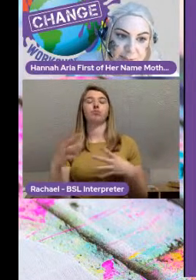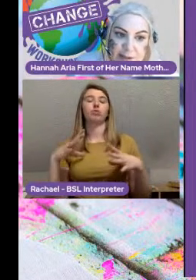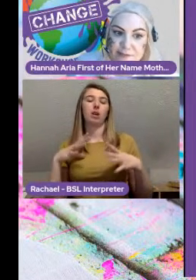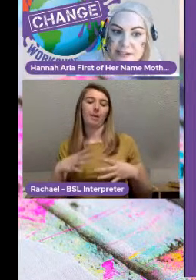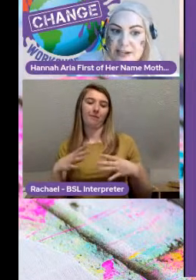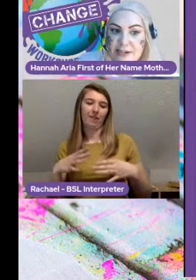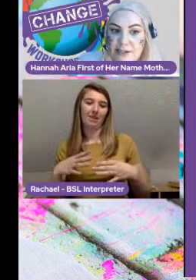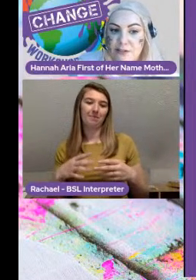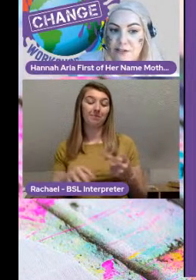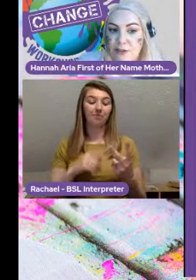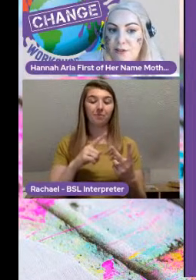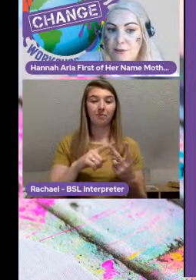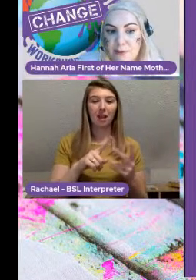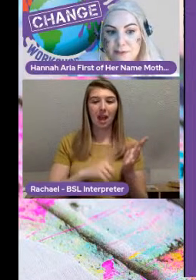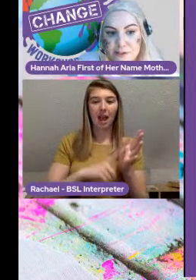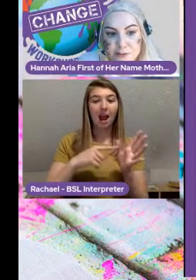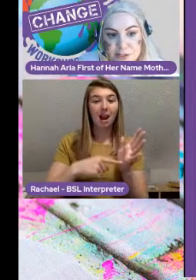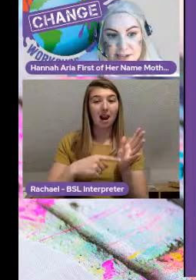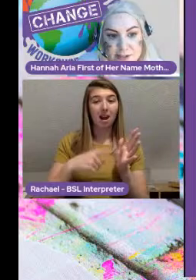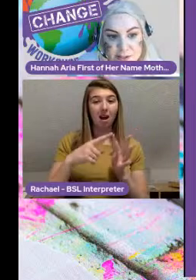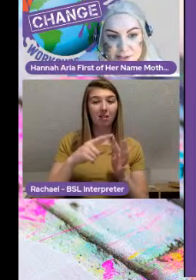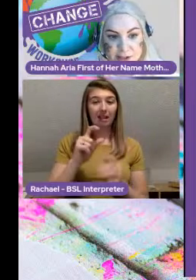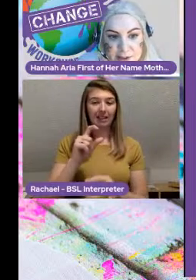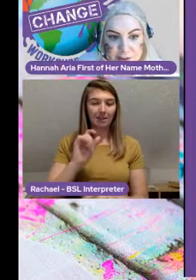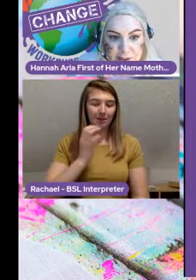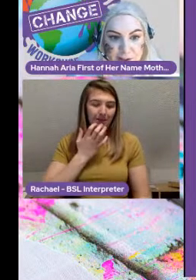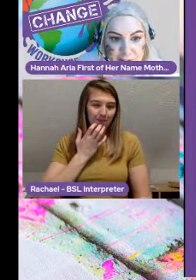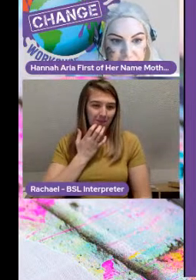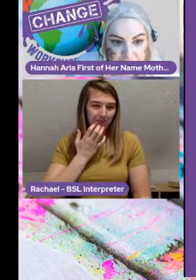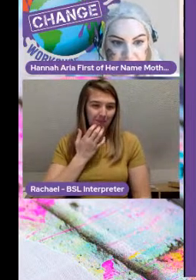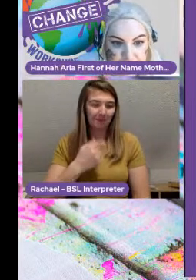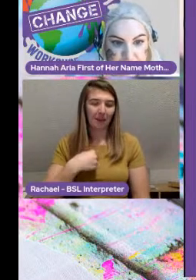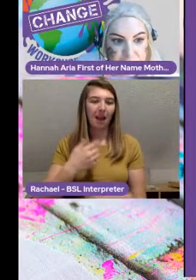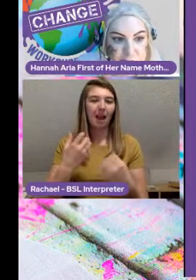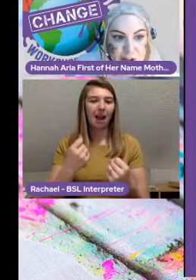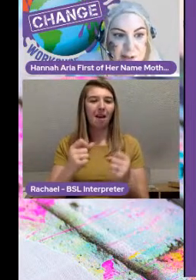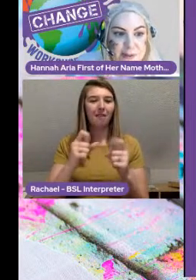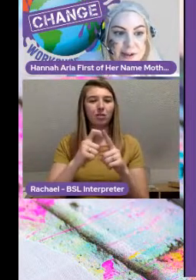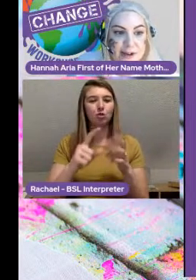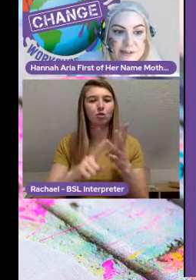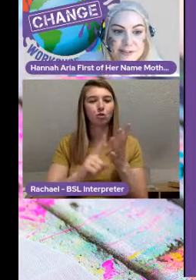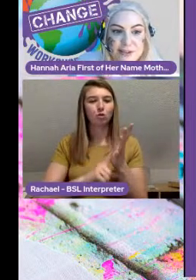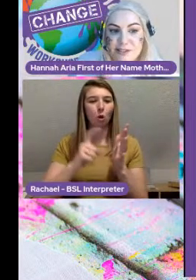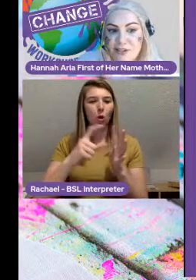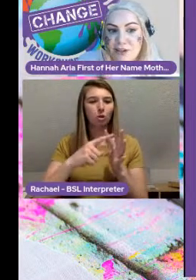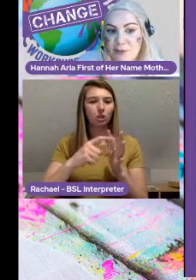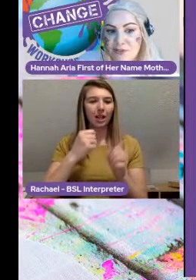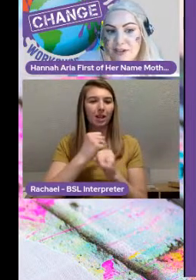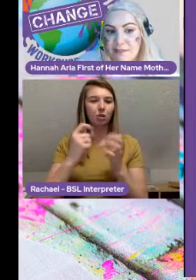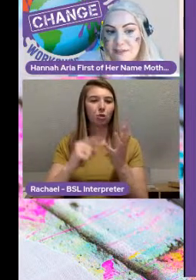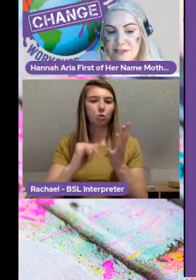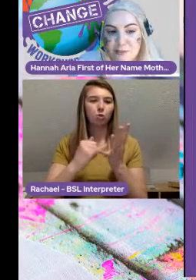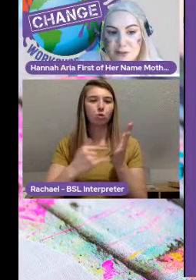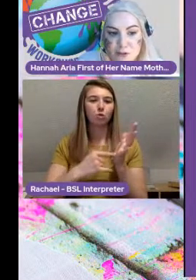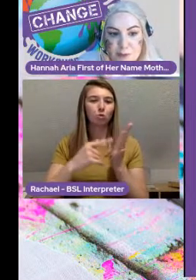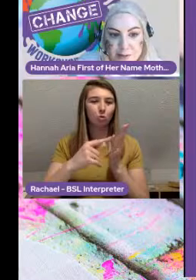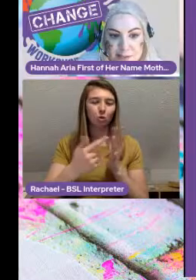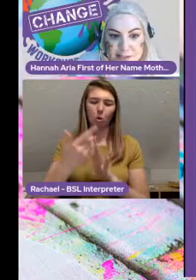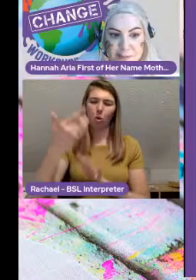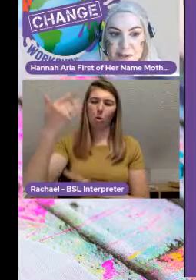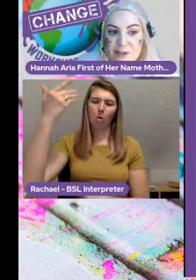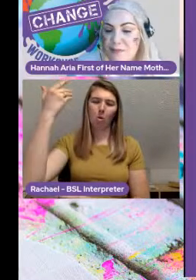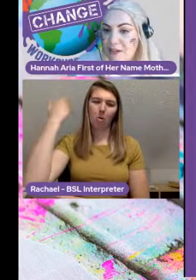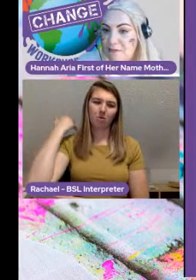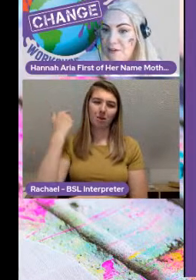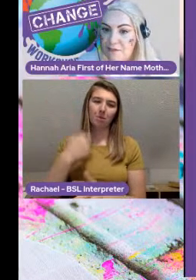latte is a bit of a decadence. I got my Dolce Gusto a long time ago to indulge and have those special